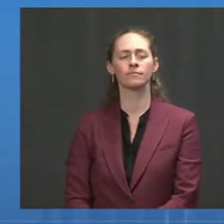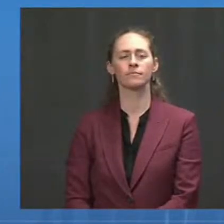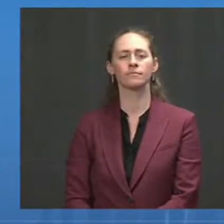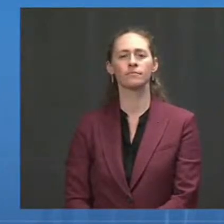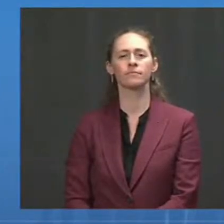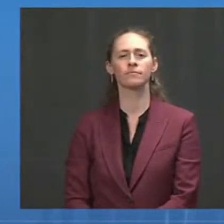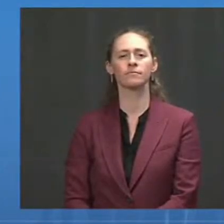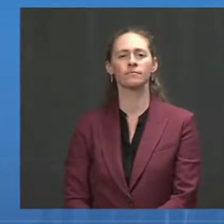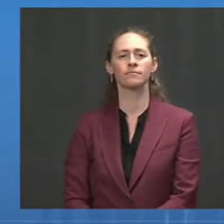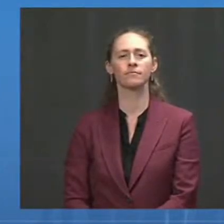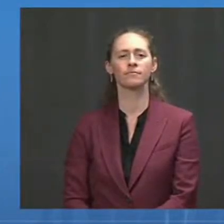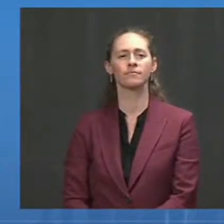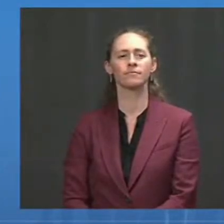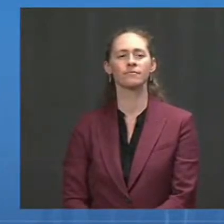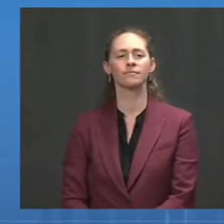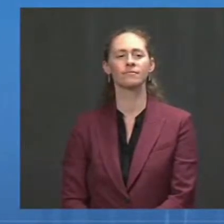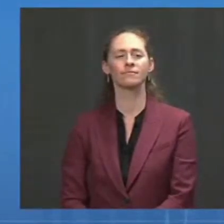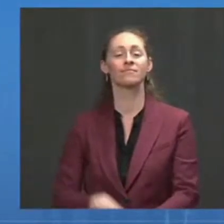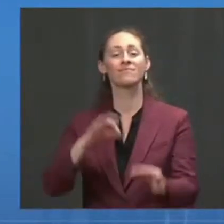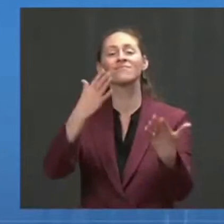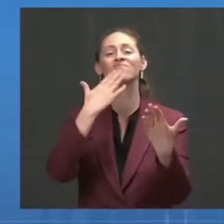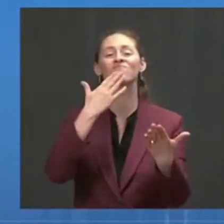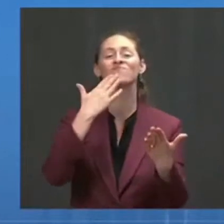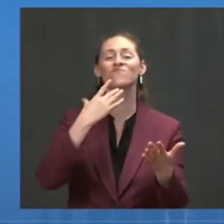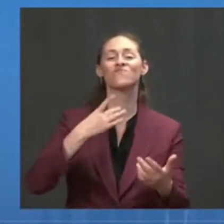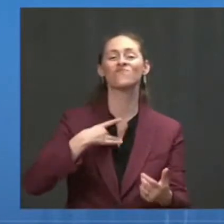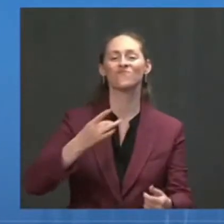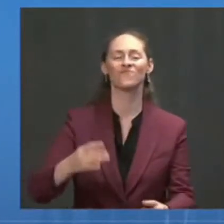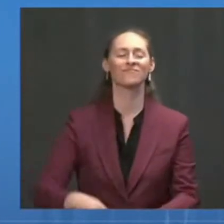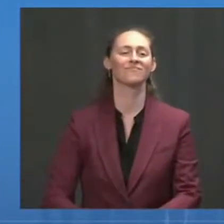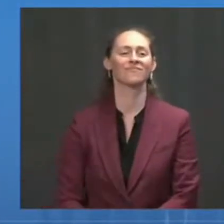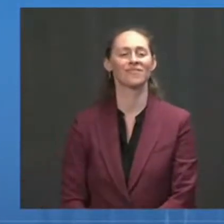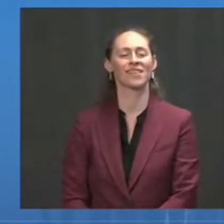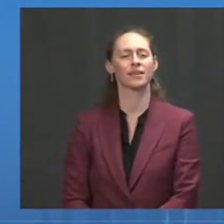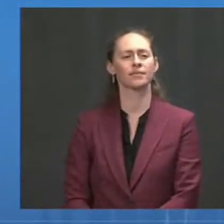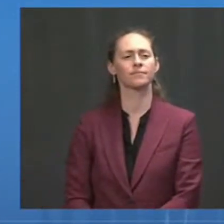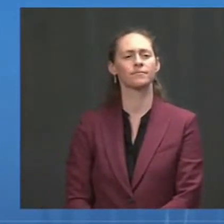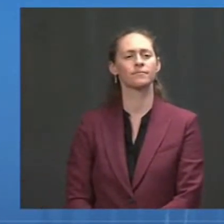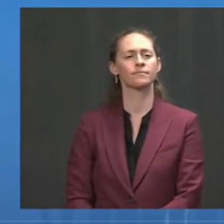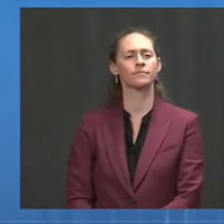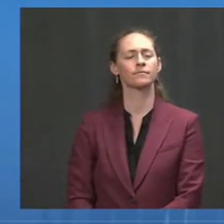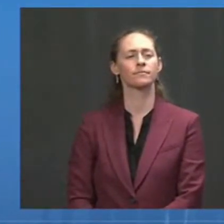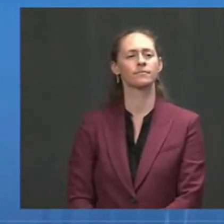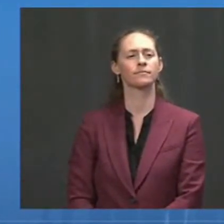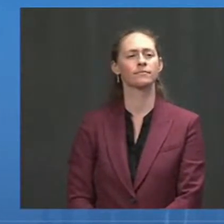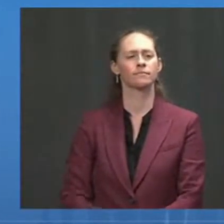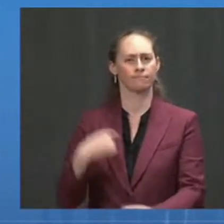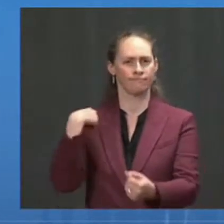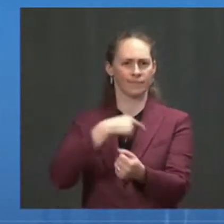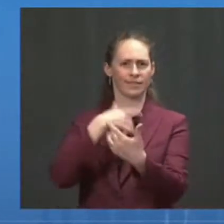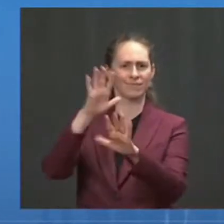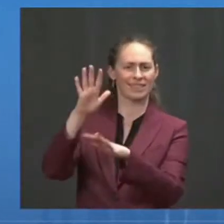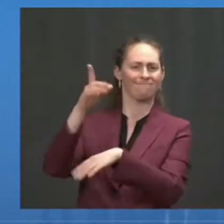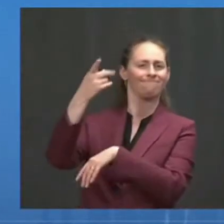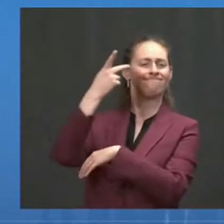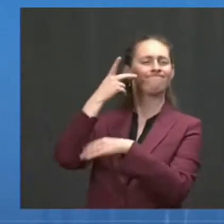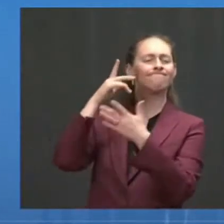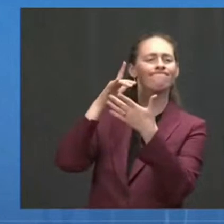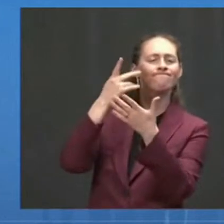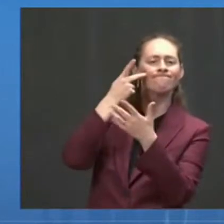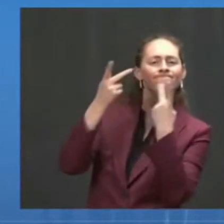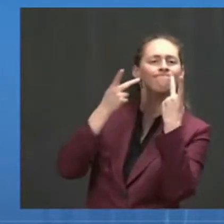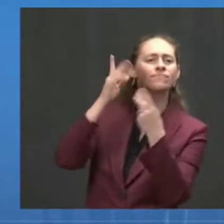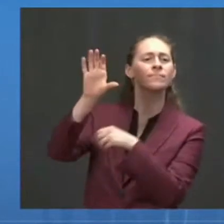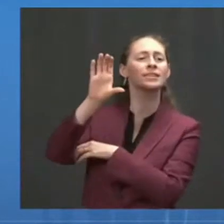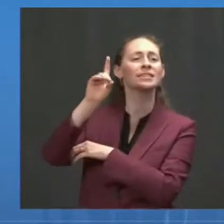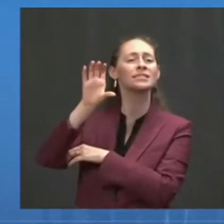Hi, thanks for taking my question. There have been reports from CDC that over 1 million people have already gotten unauthorized third